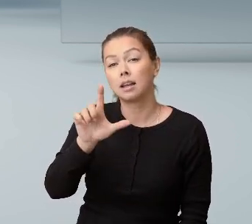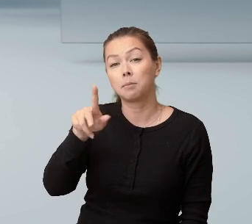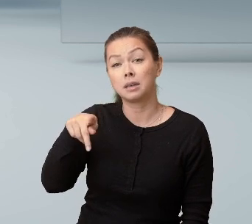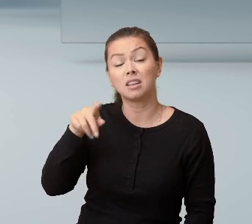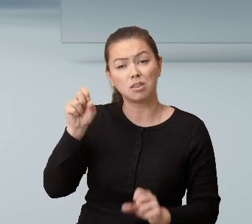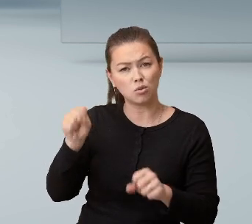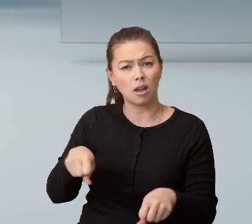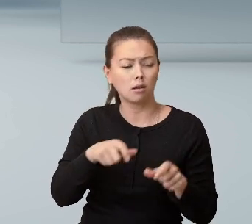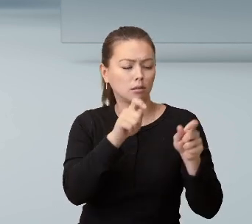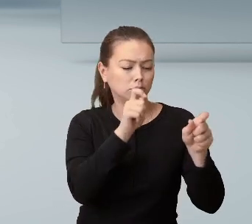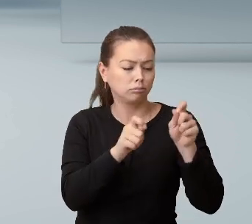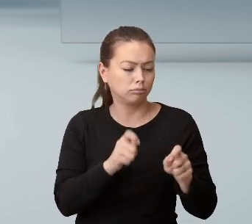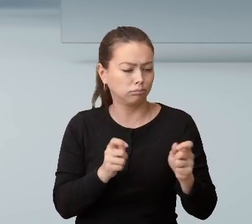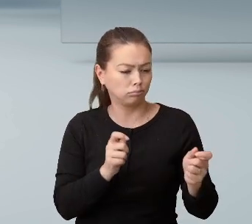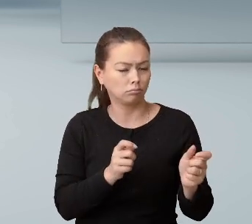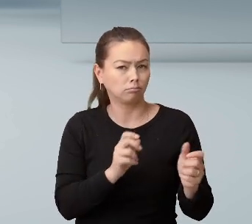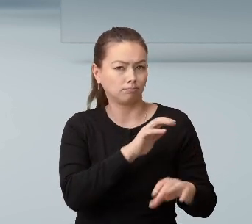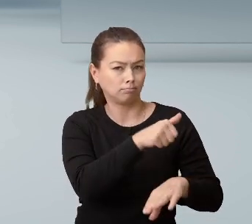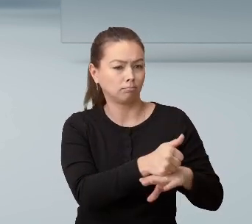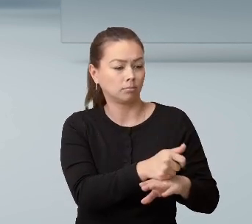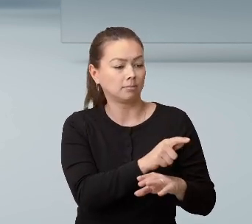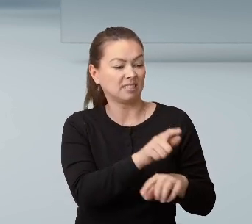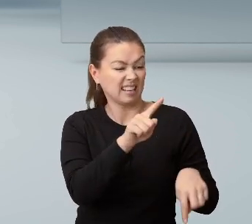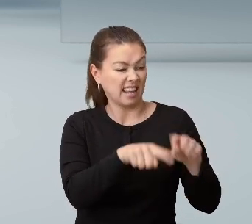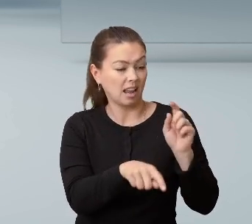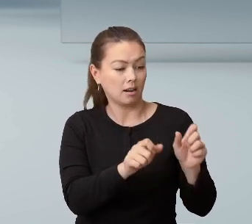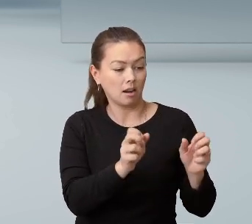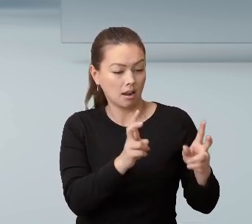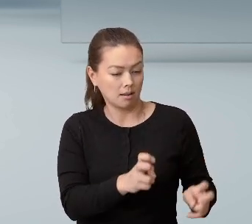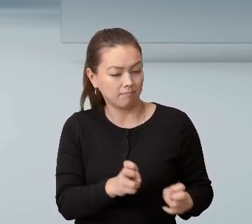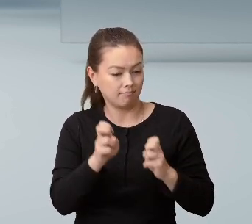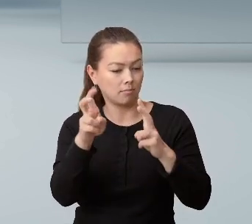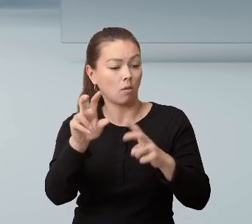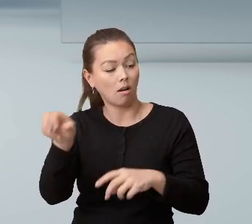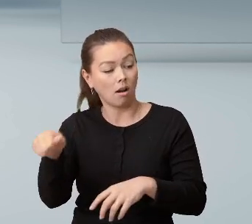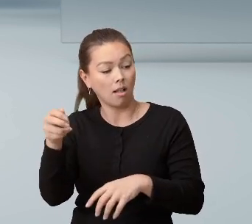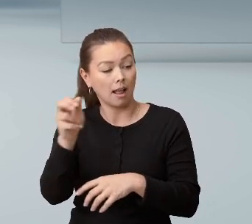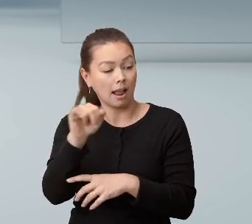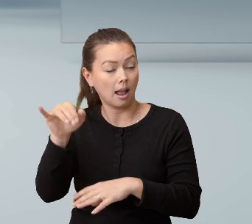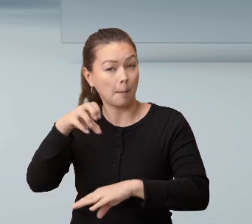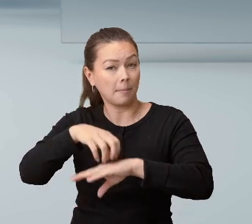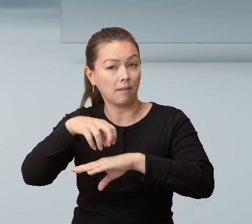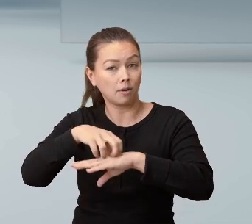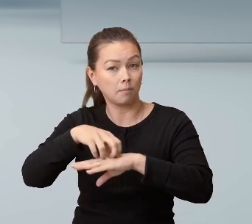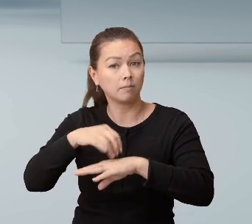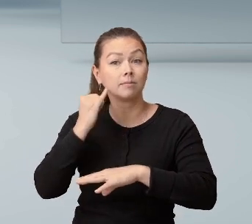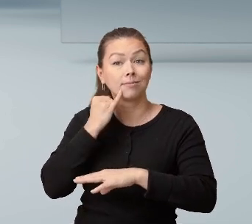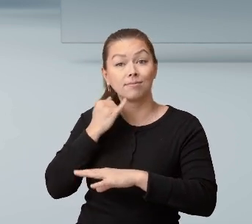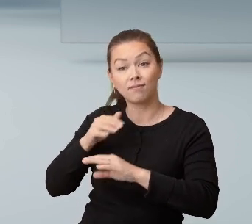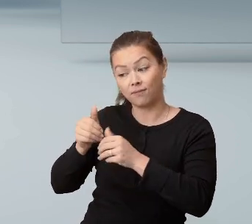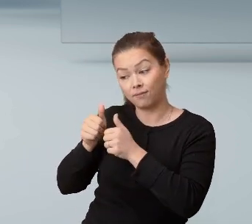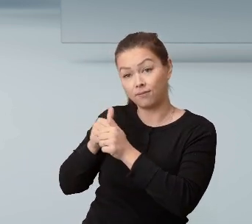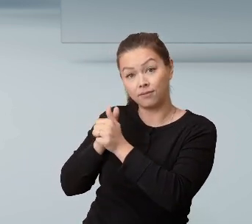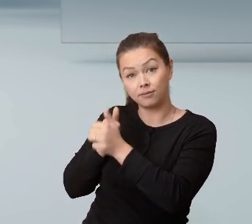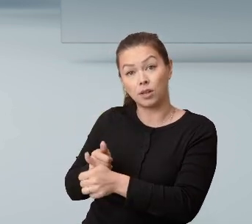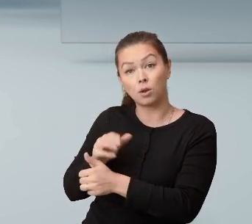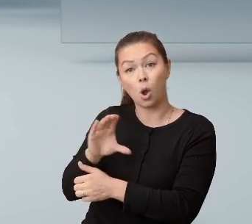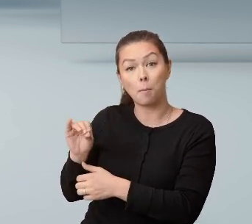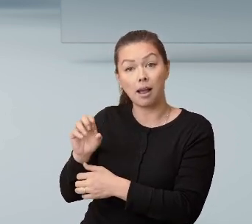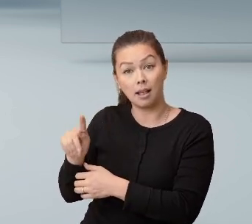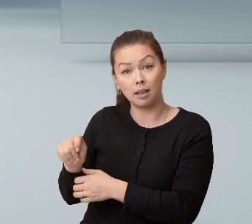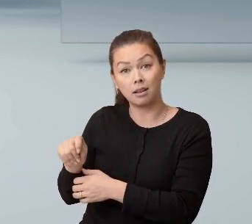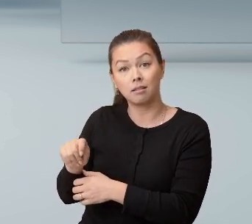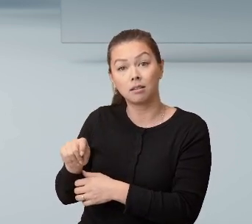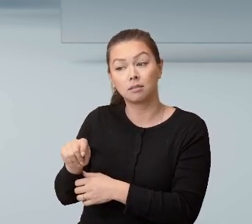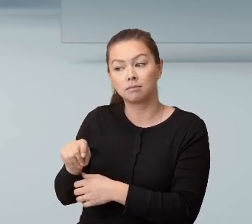like prevent upload of sensitive data to other AI platforms. So if you've decided Copilot is our platform of choice and you shouldn't be using